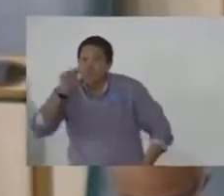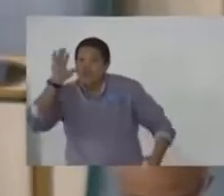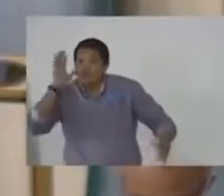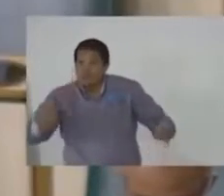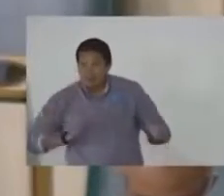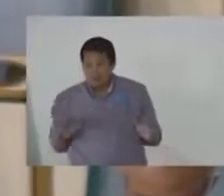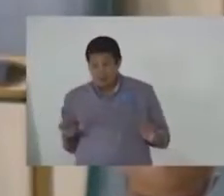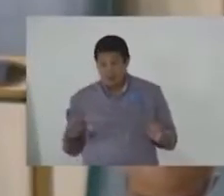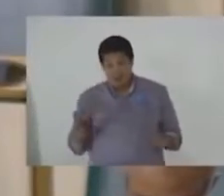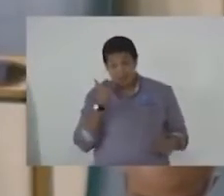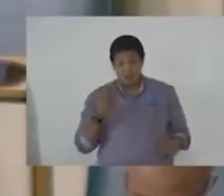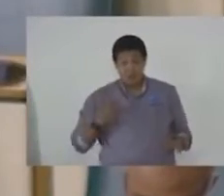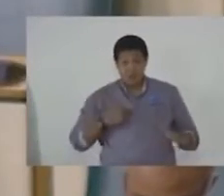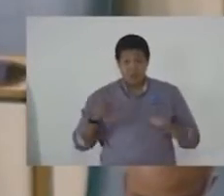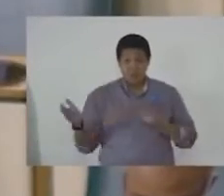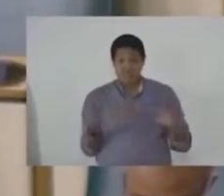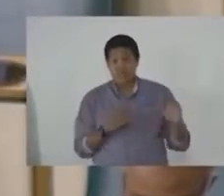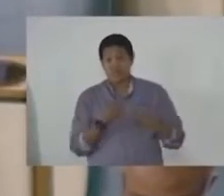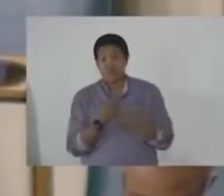to maintain